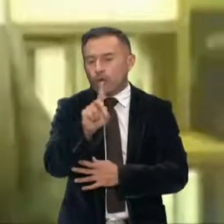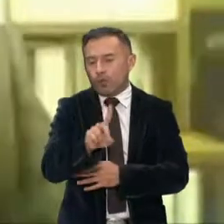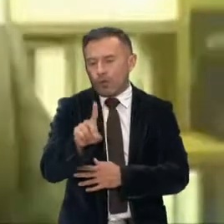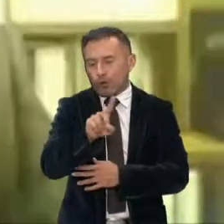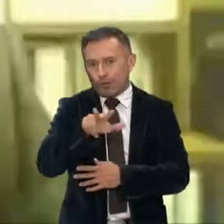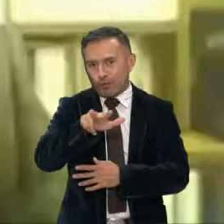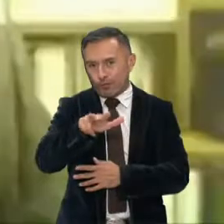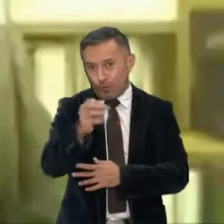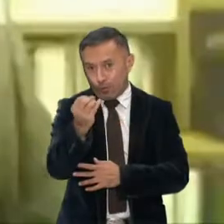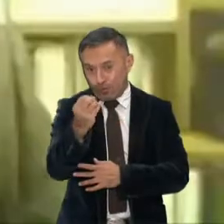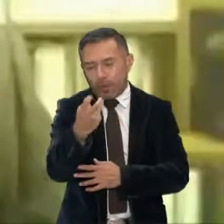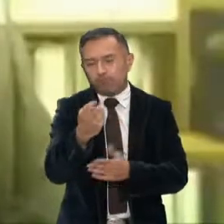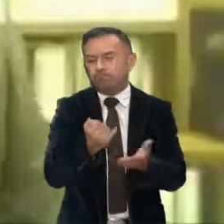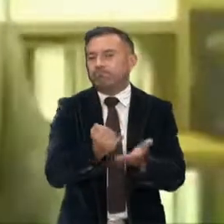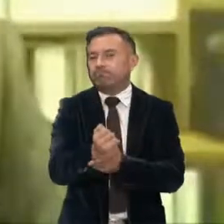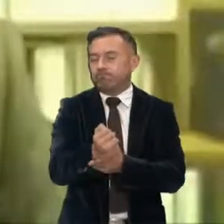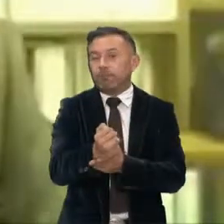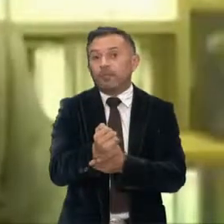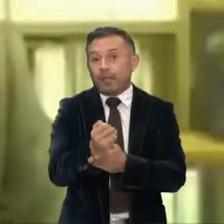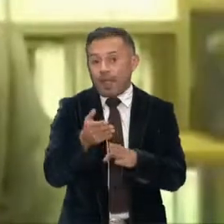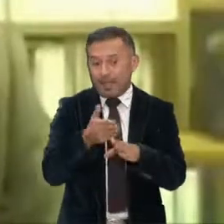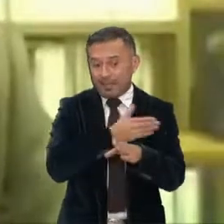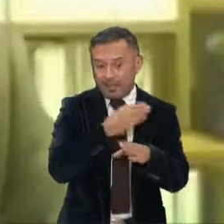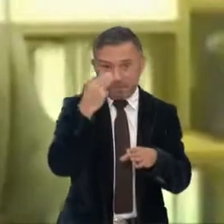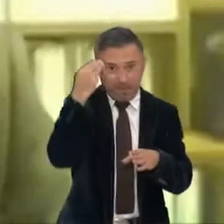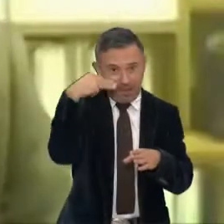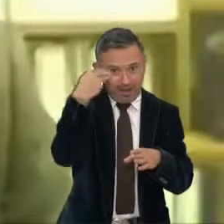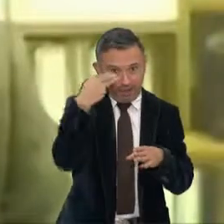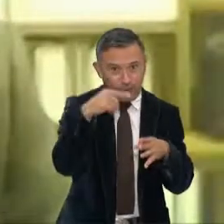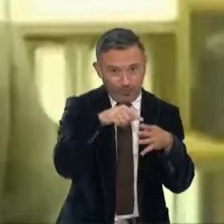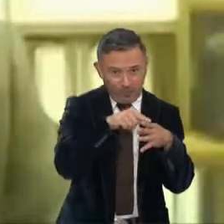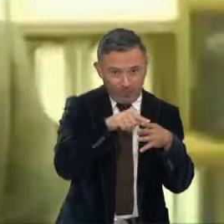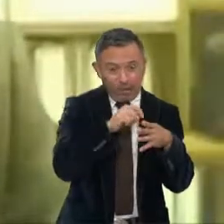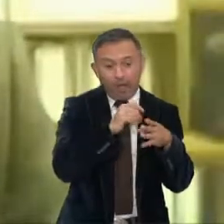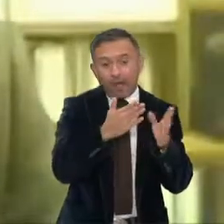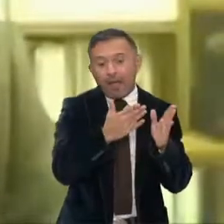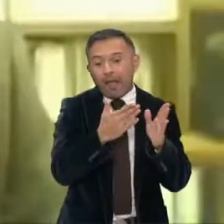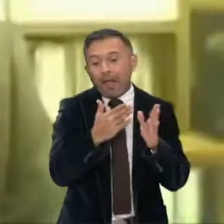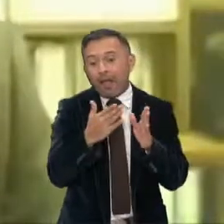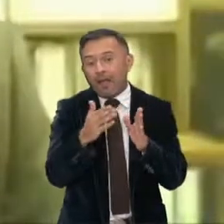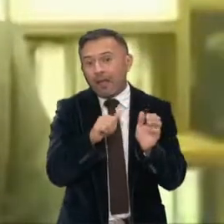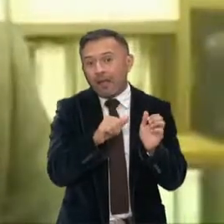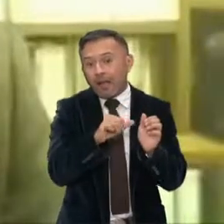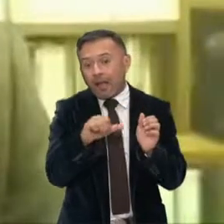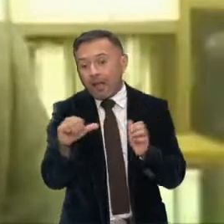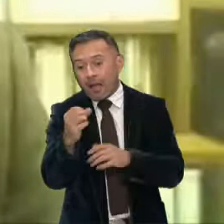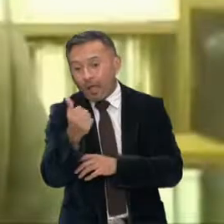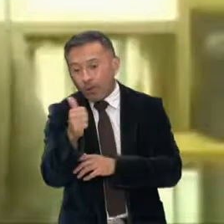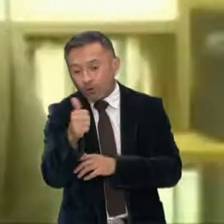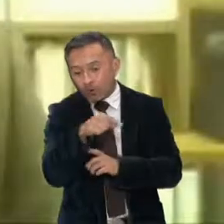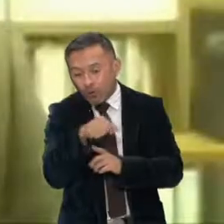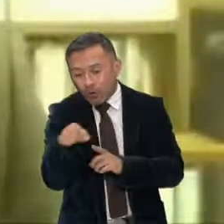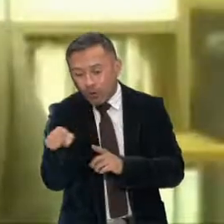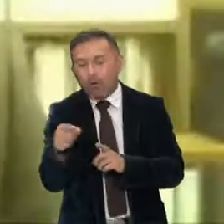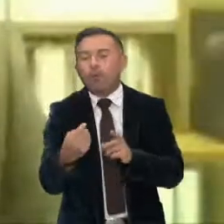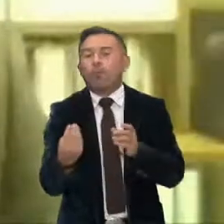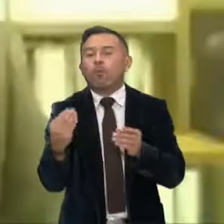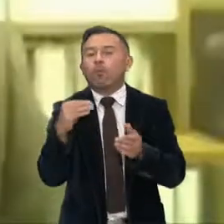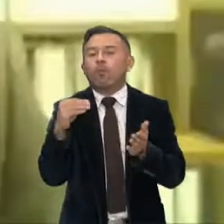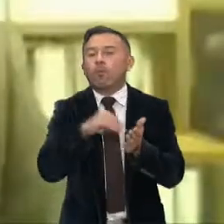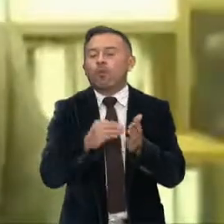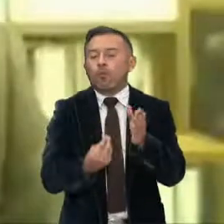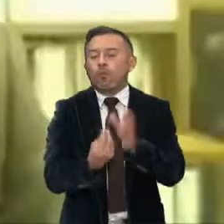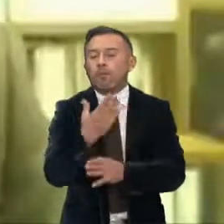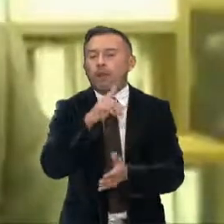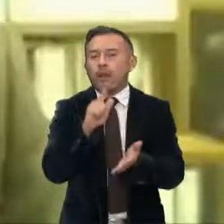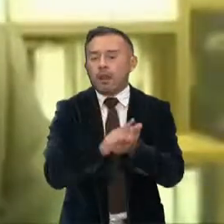that the election was going to be held on October the 3rd. So in these first days of August, we had 3 laws